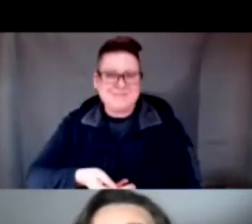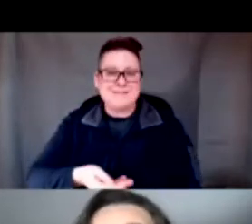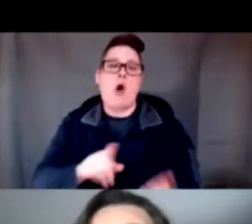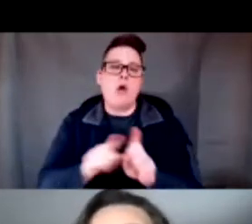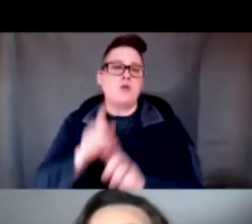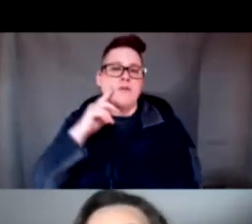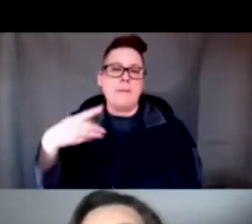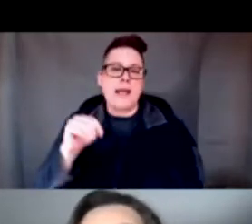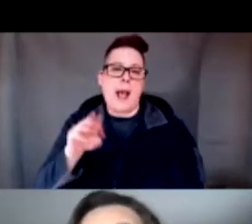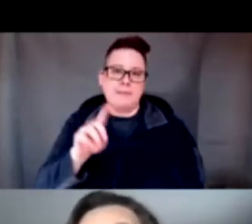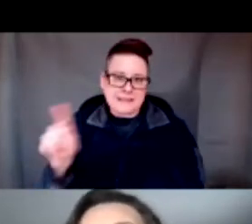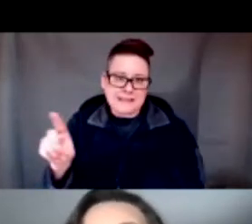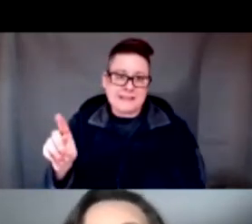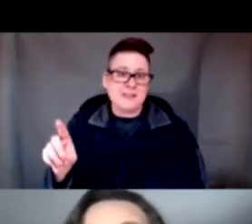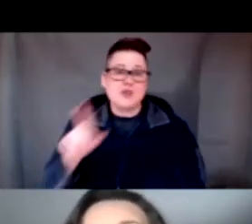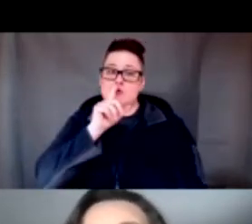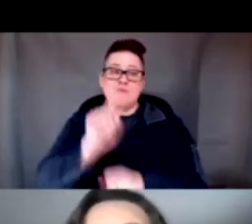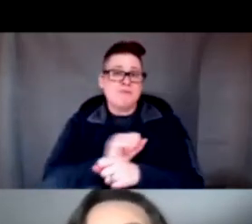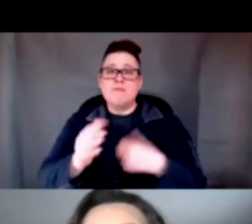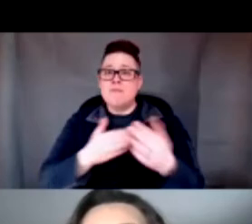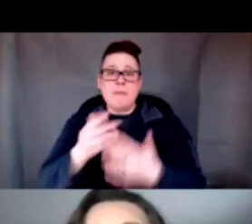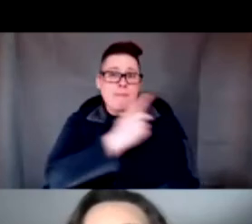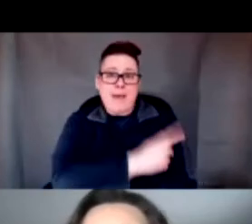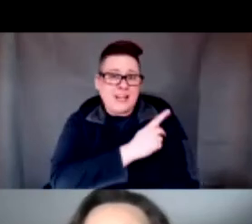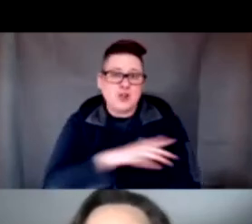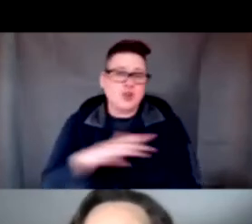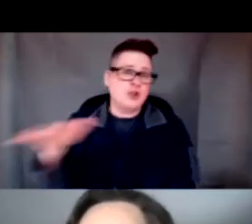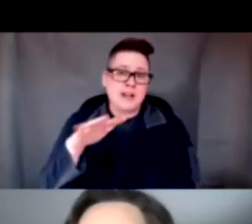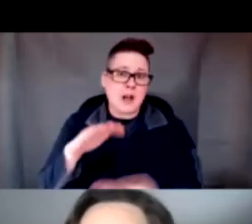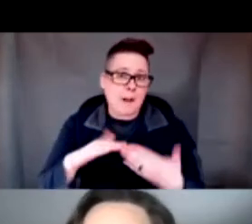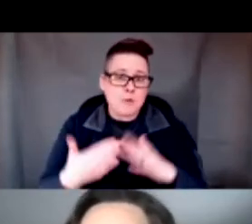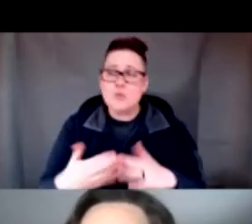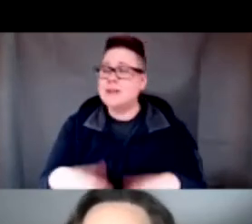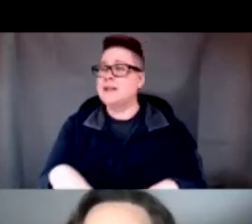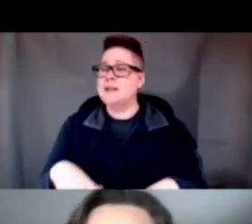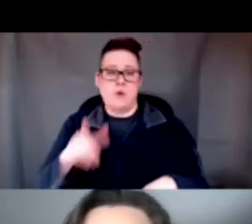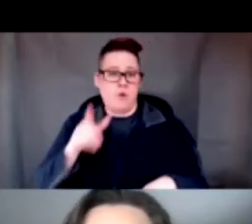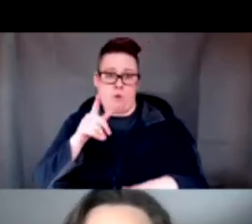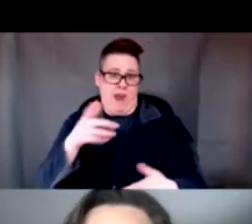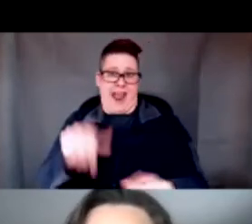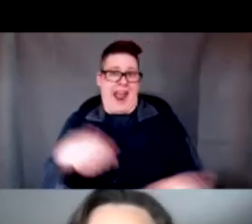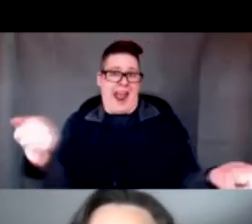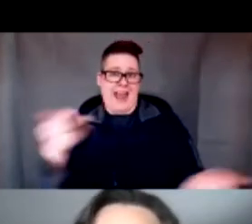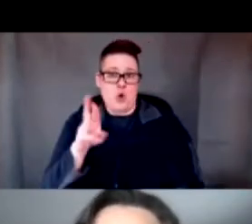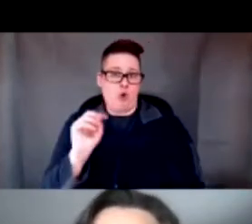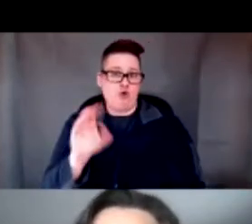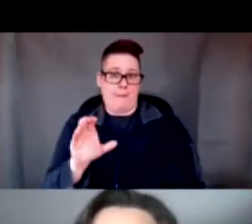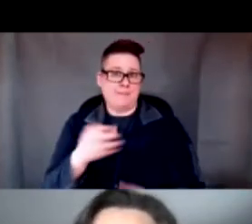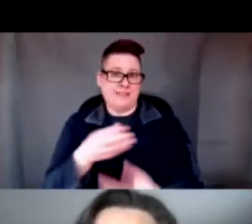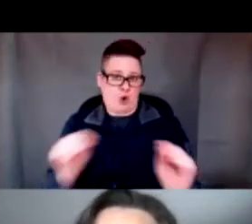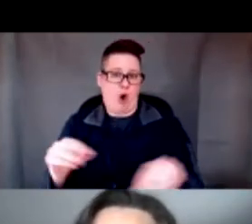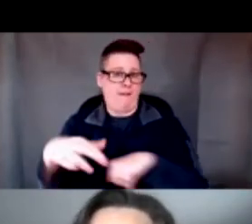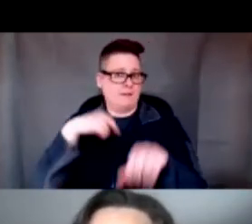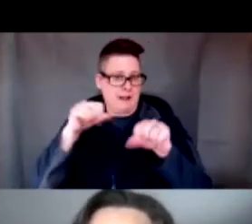So really any patient in the community or in any URMC practice can be referred for that. In addition